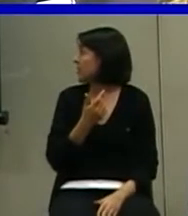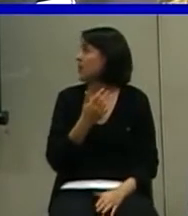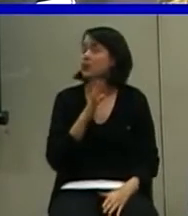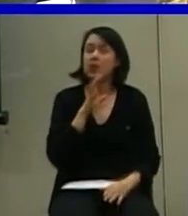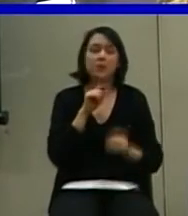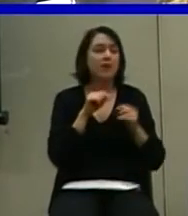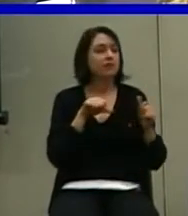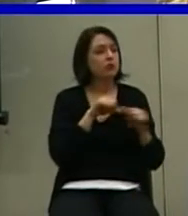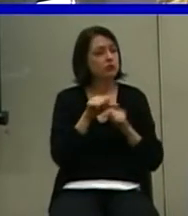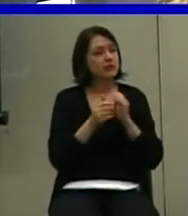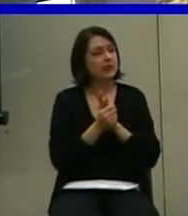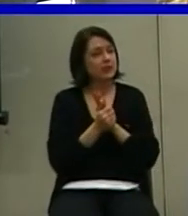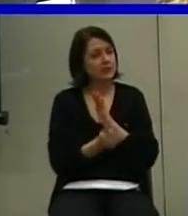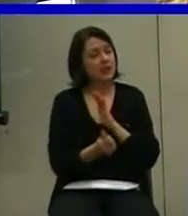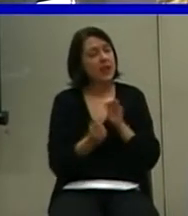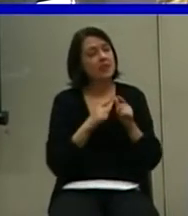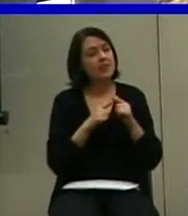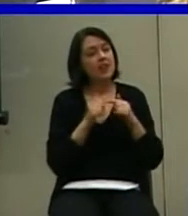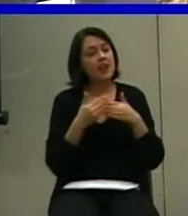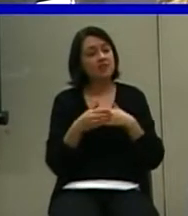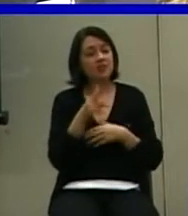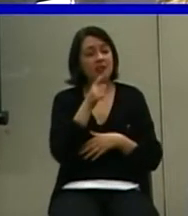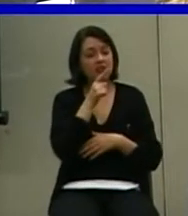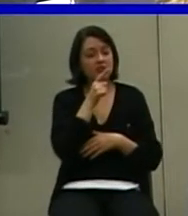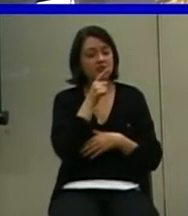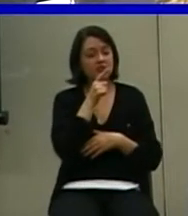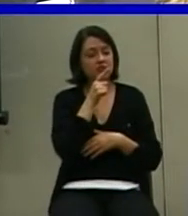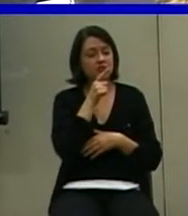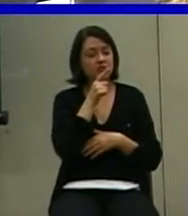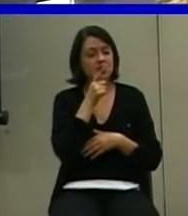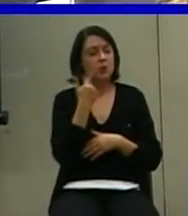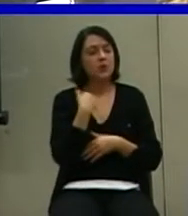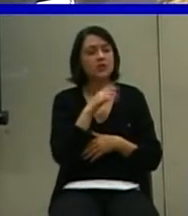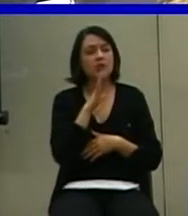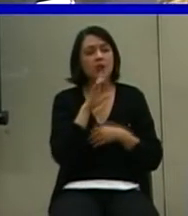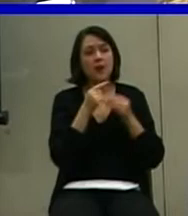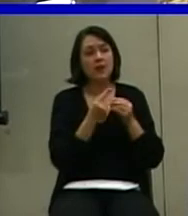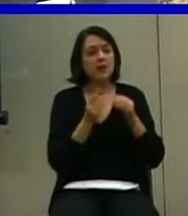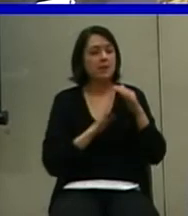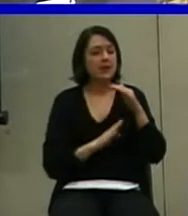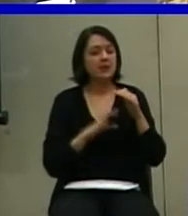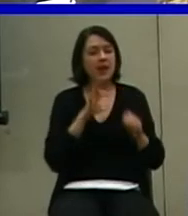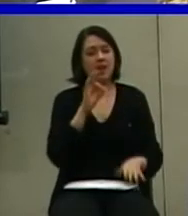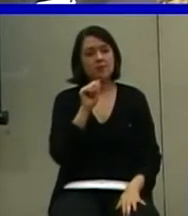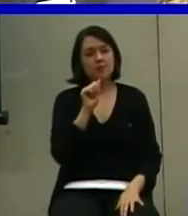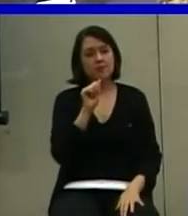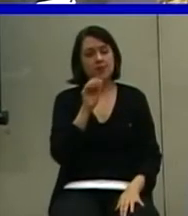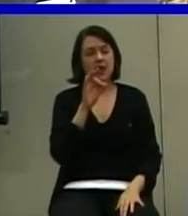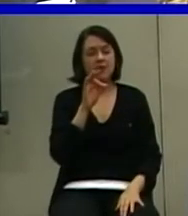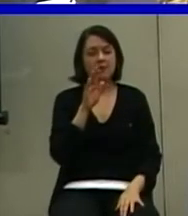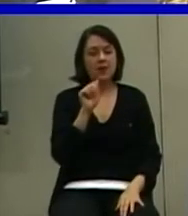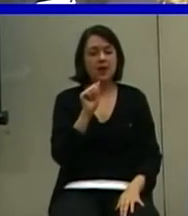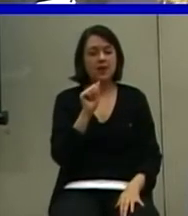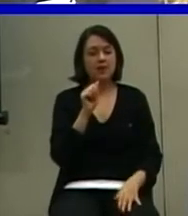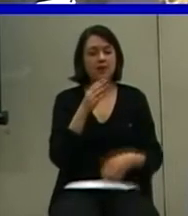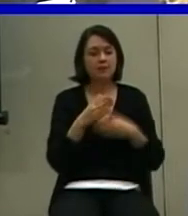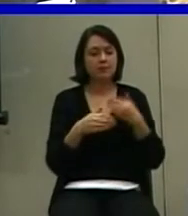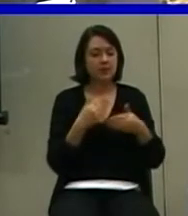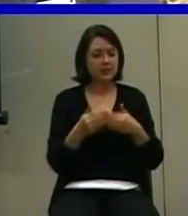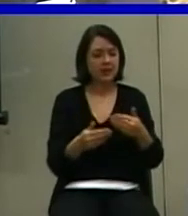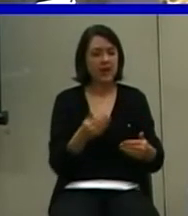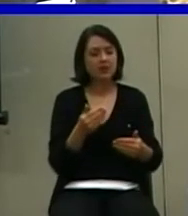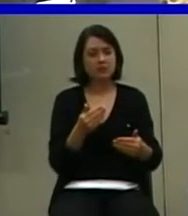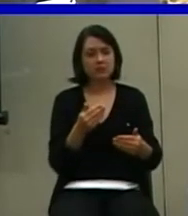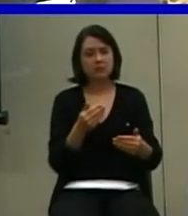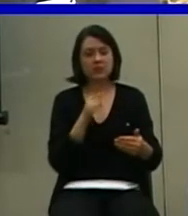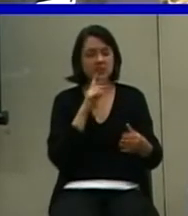social skills part. And then after lunch, we're going to talk about the basic FBA process at the simple end with a kid you